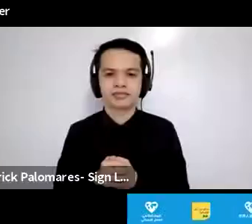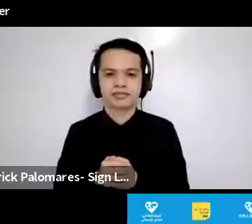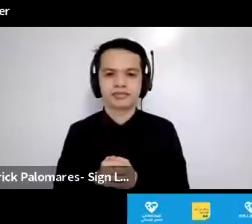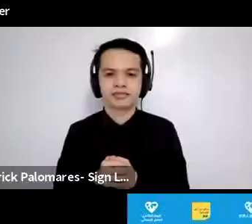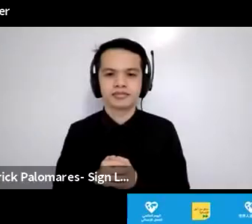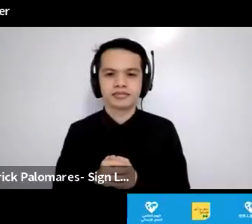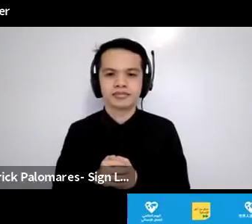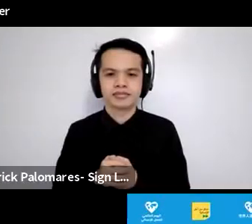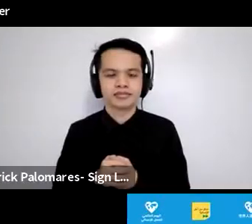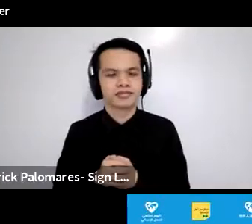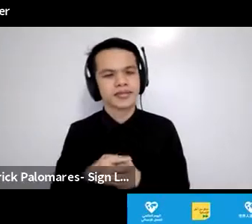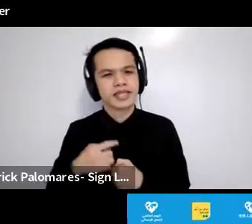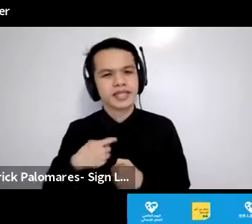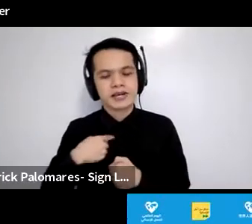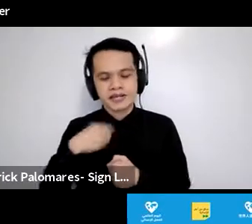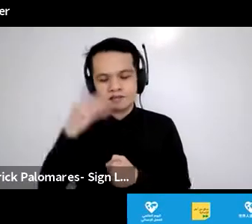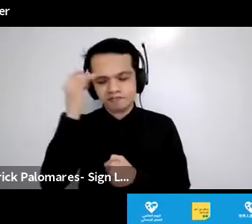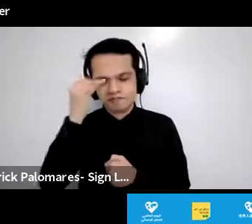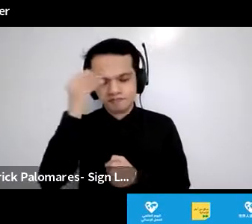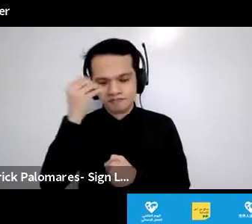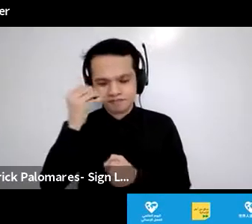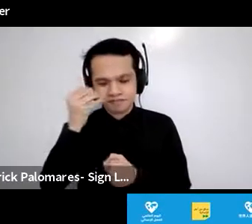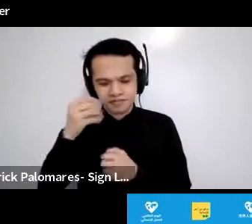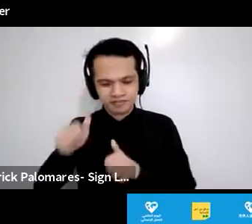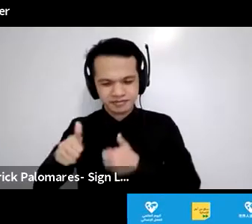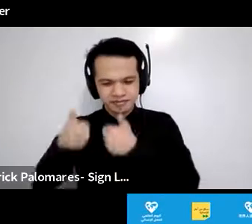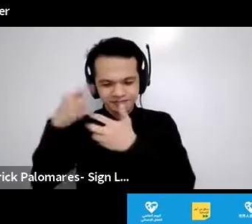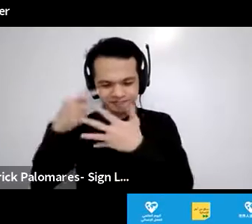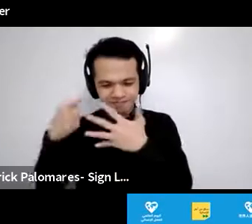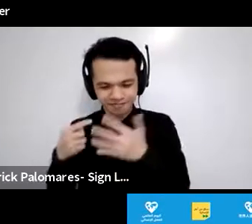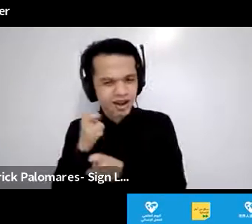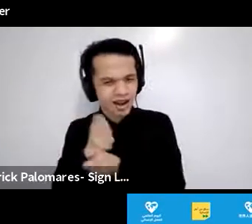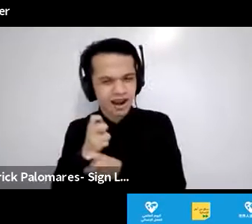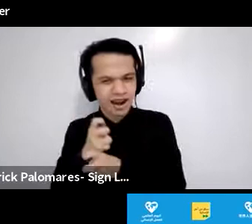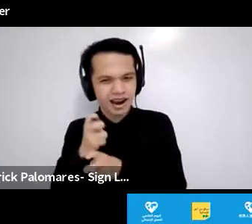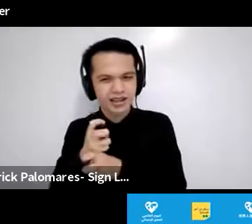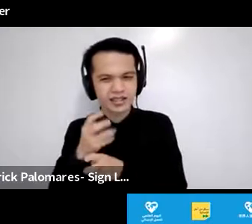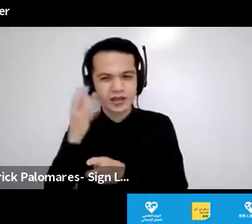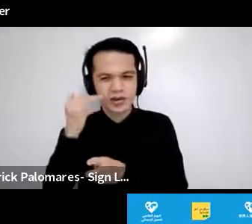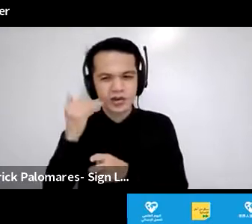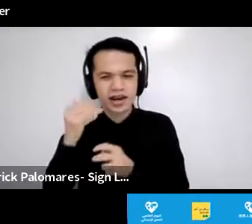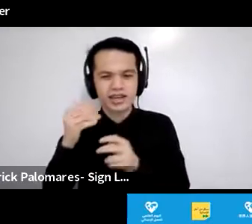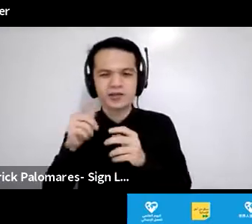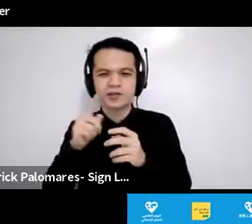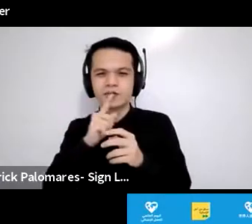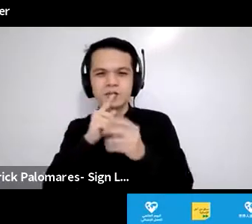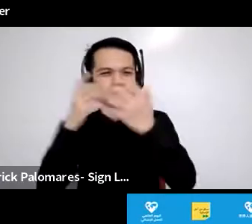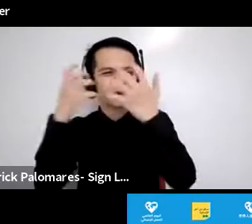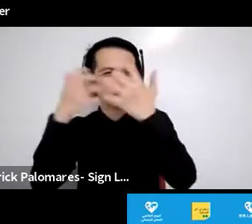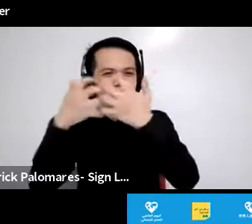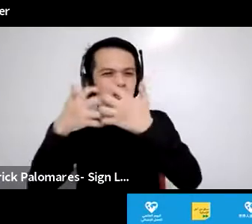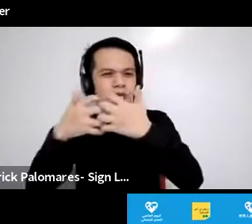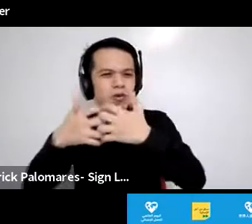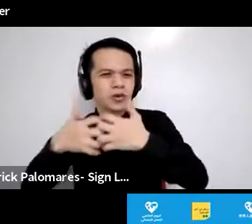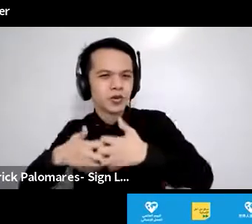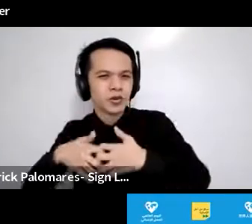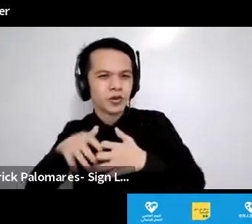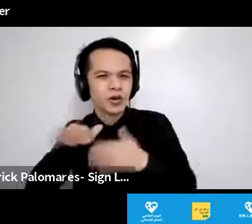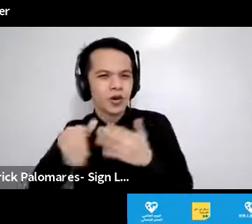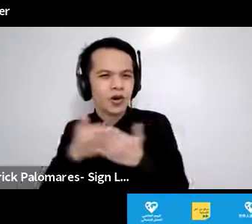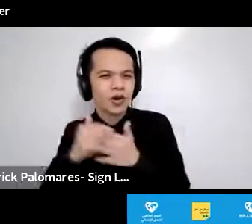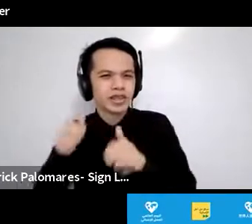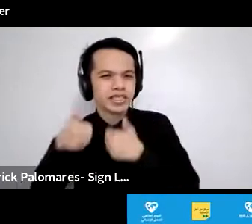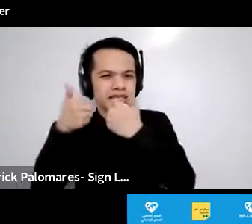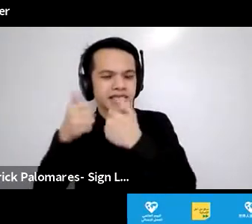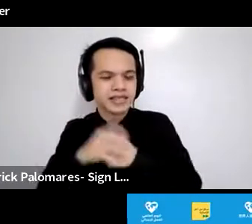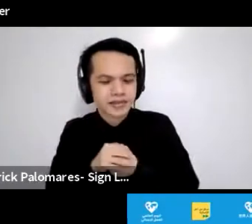It's hard for me to pick main challenges because of how intersectional everything is and how interconnected all the challenges are.